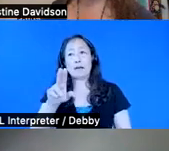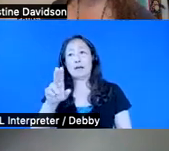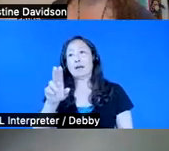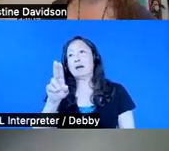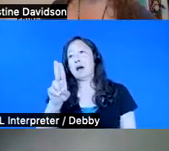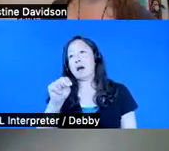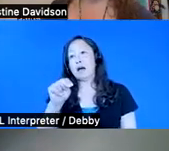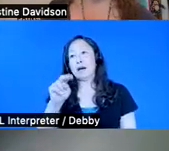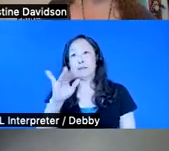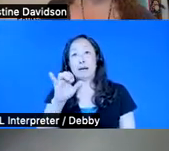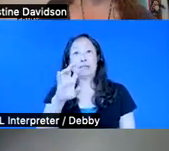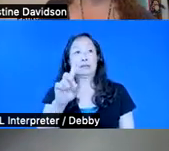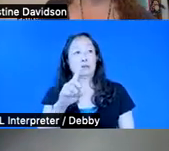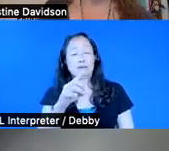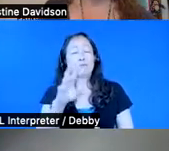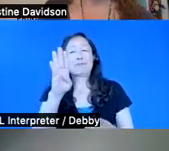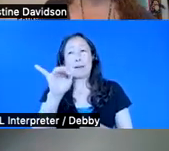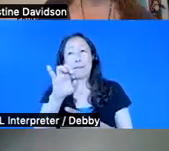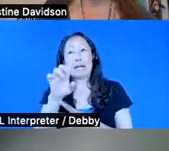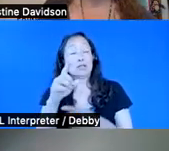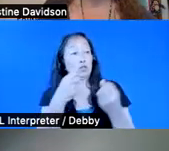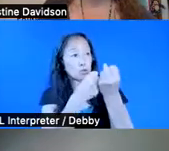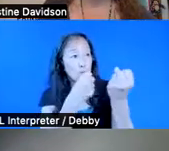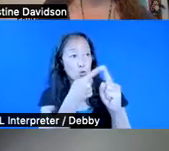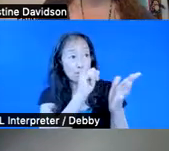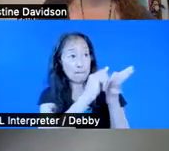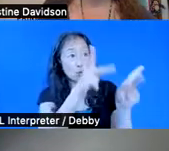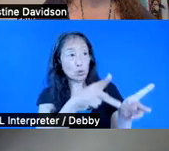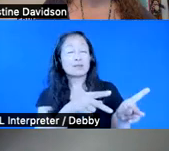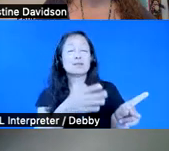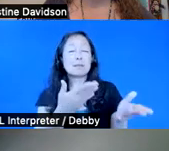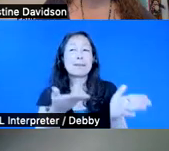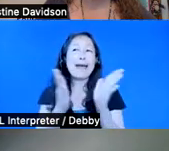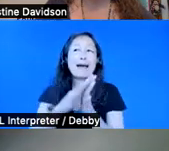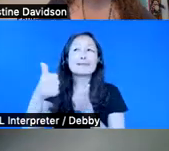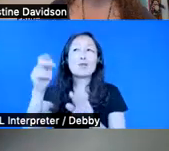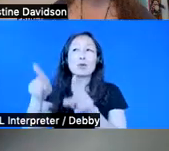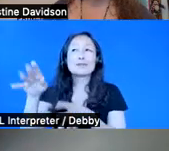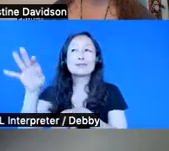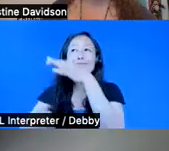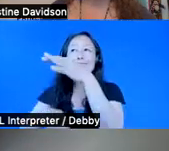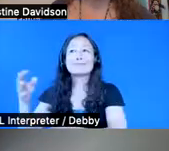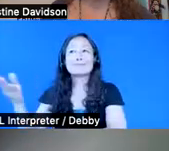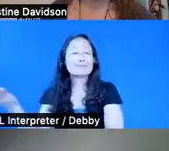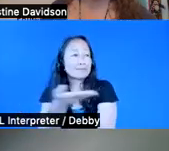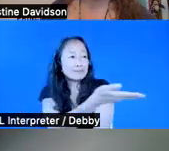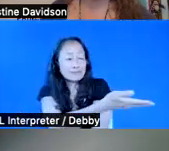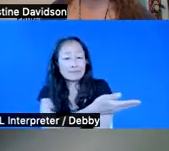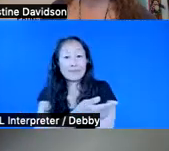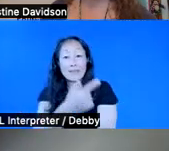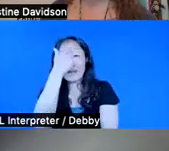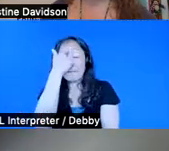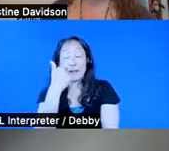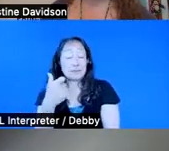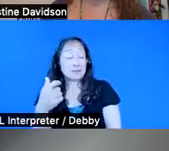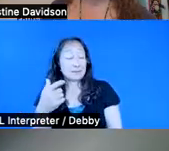get somebody else to step in those spaces. Because the worst thing that we can do is shut somebody down when they